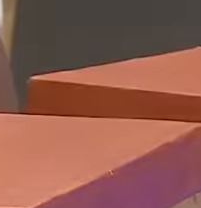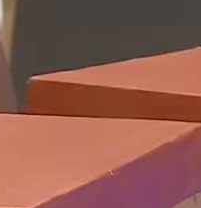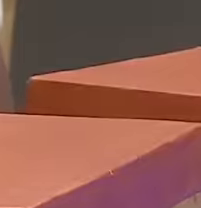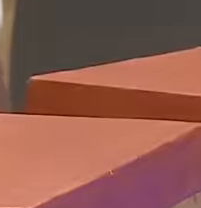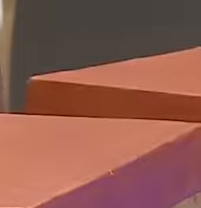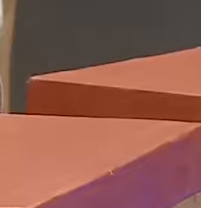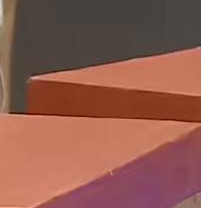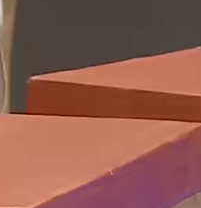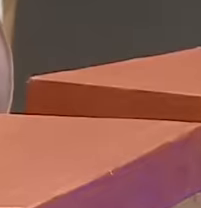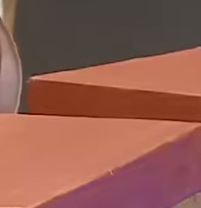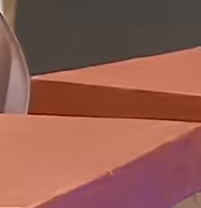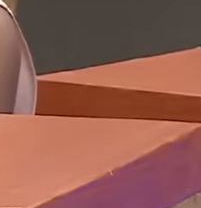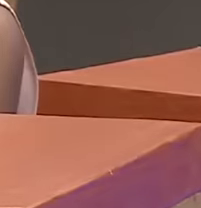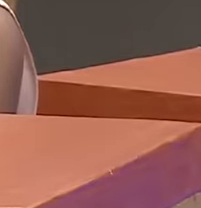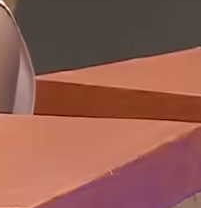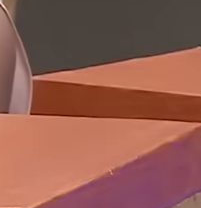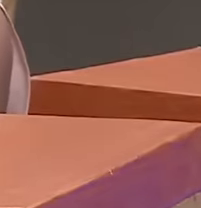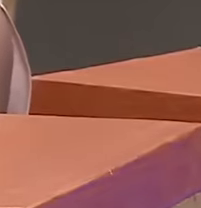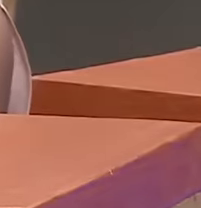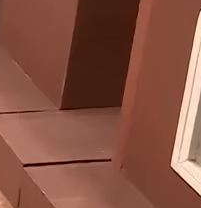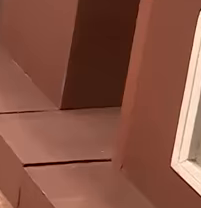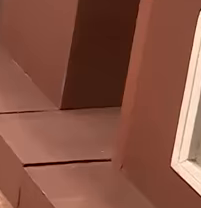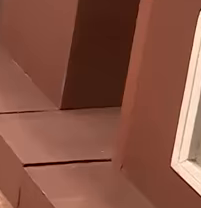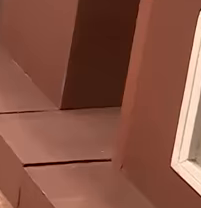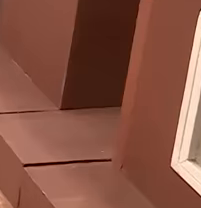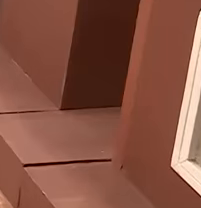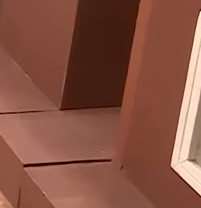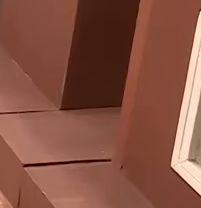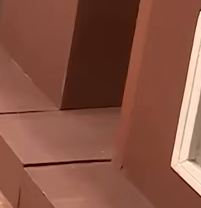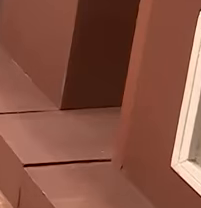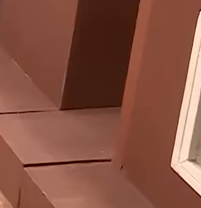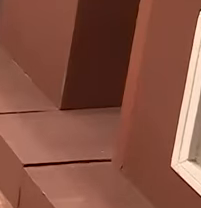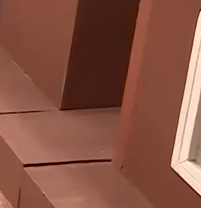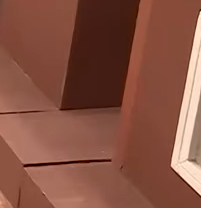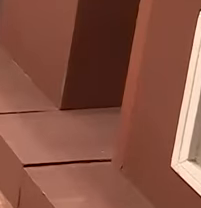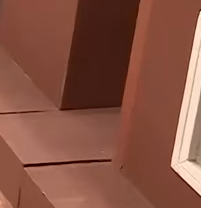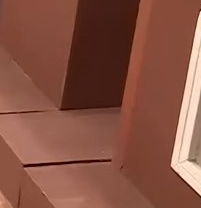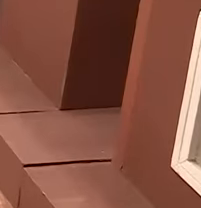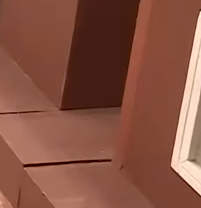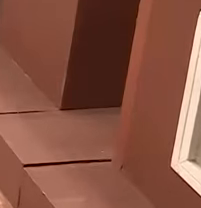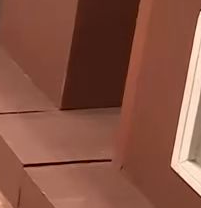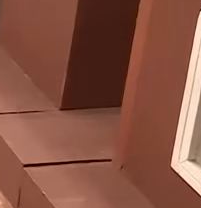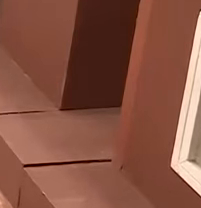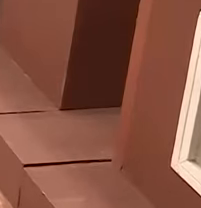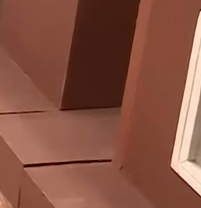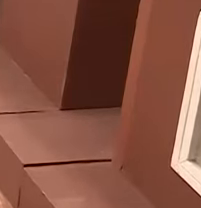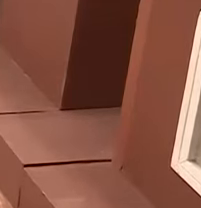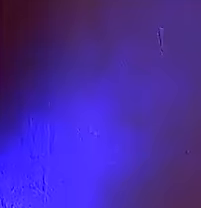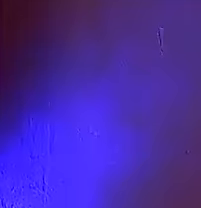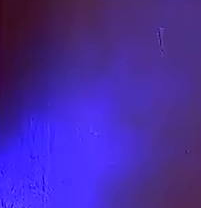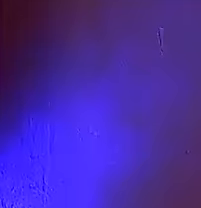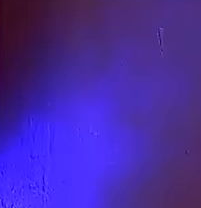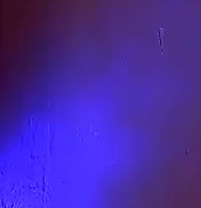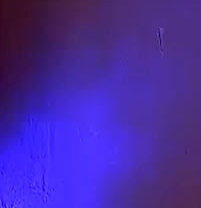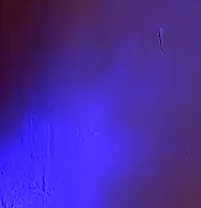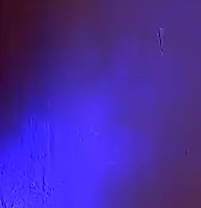woman he has ever been intimate with, and alleges that Yetunde, his wife, has been the one unfaithful in the marriage.